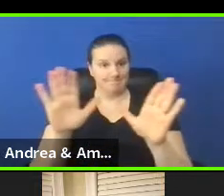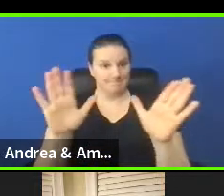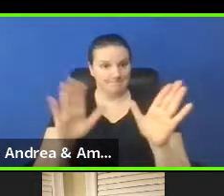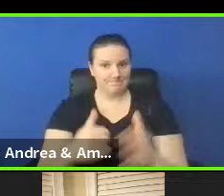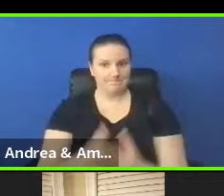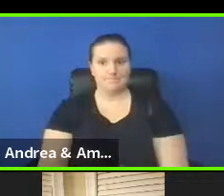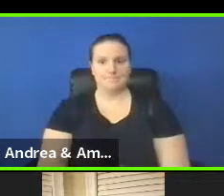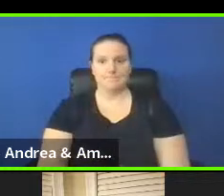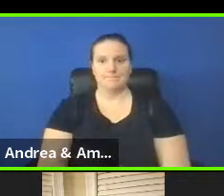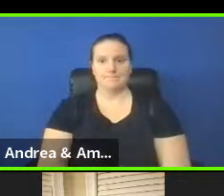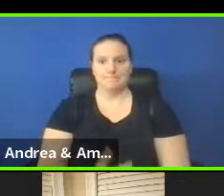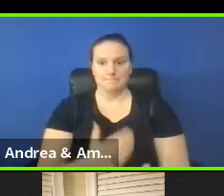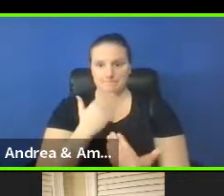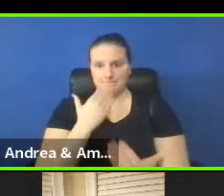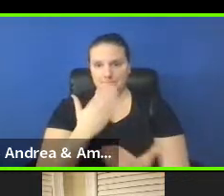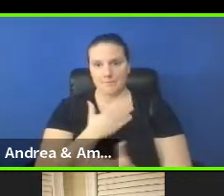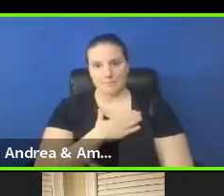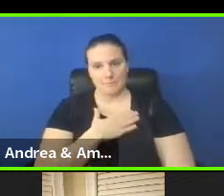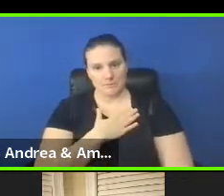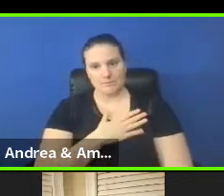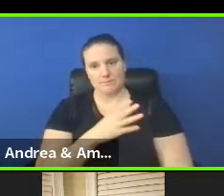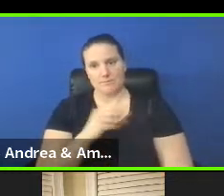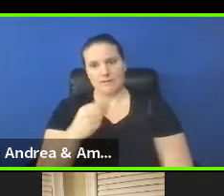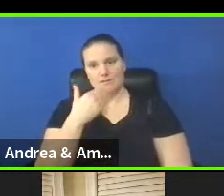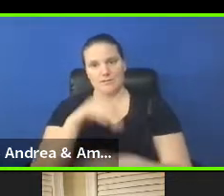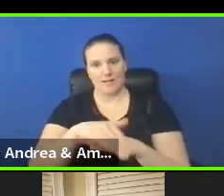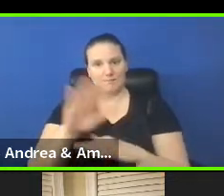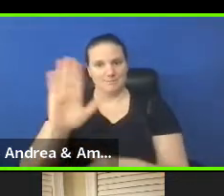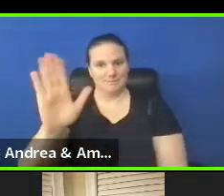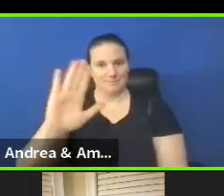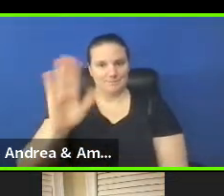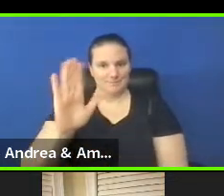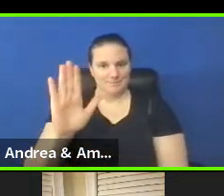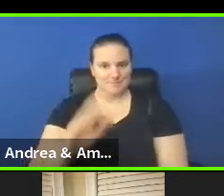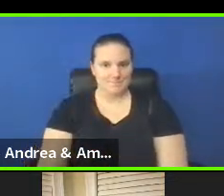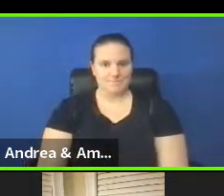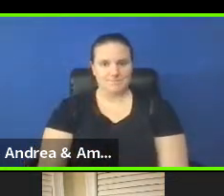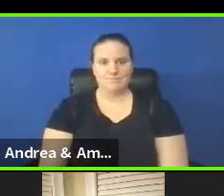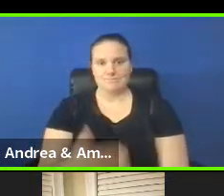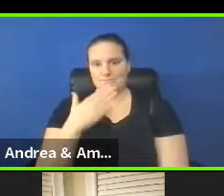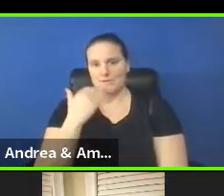Gratitude, appreciation, and good night. Thank you, everybody.